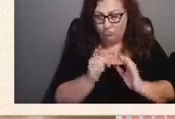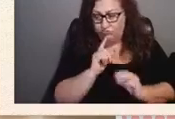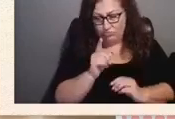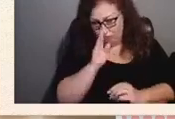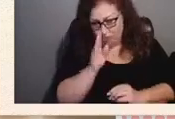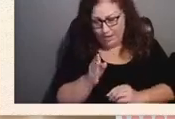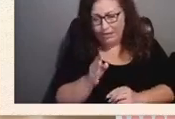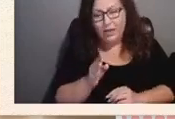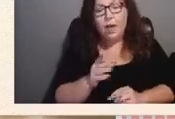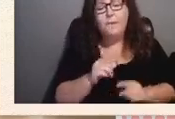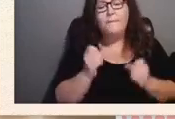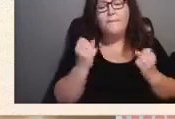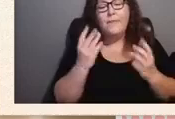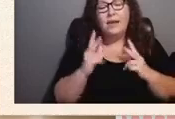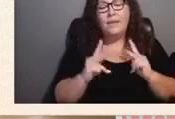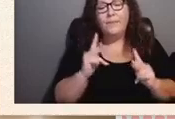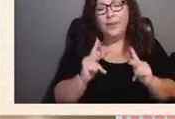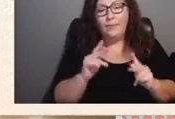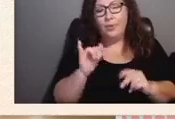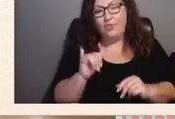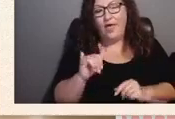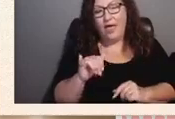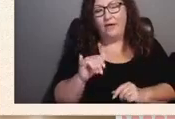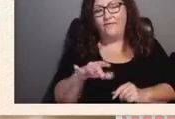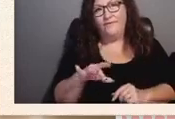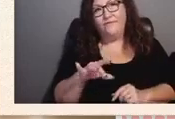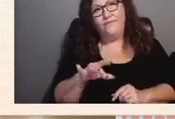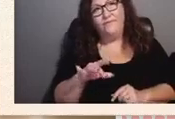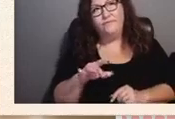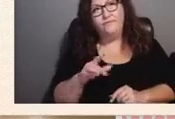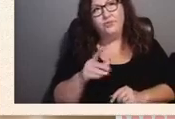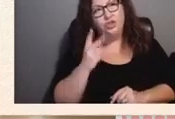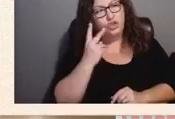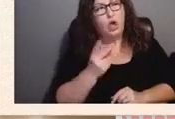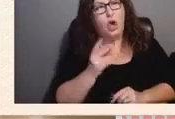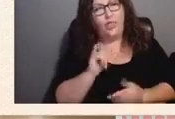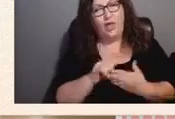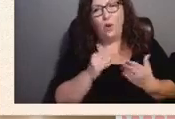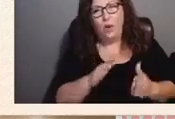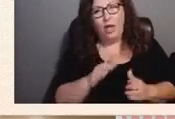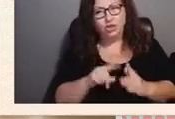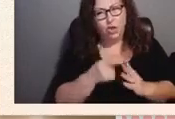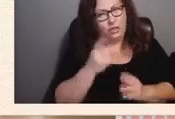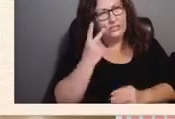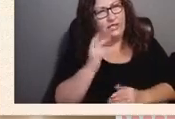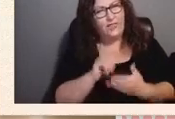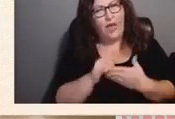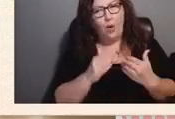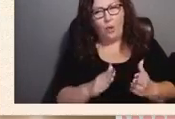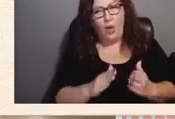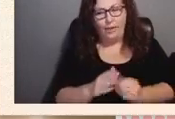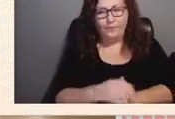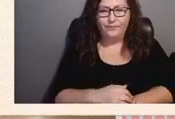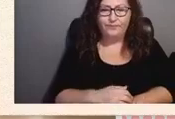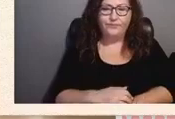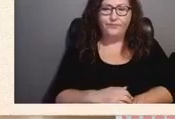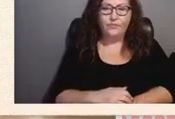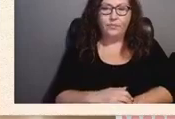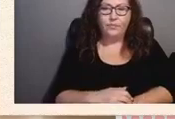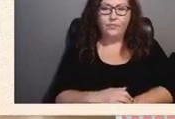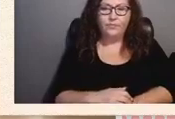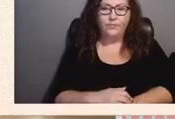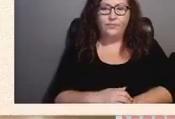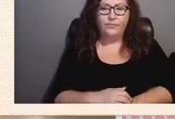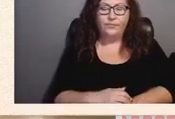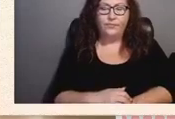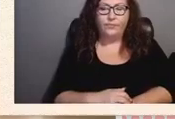that found it or like saw it that way. They started to see it that way. So when